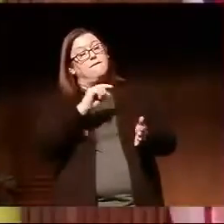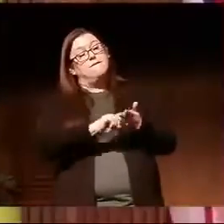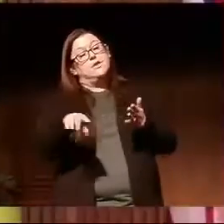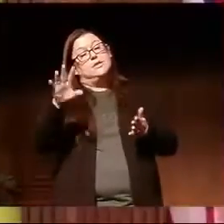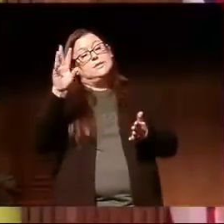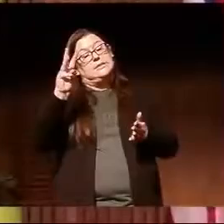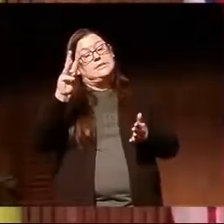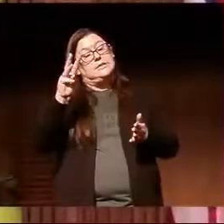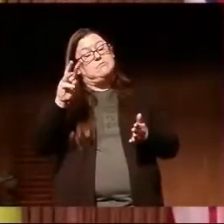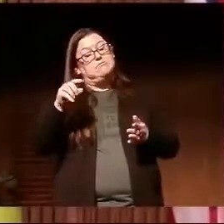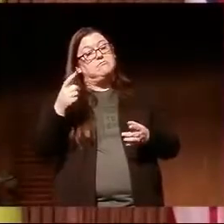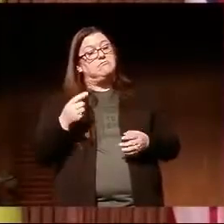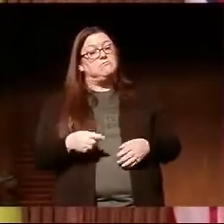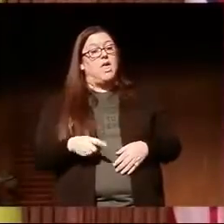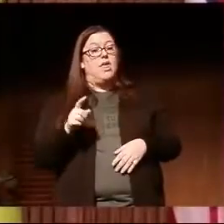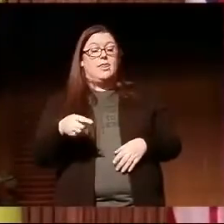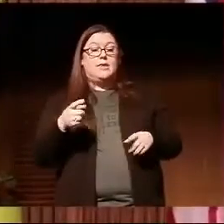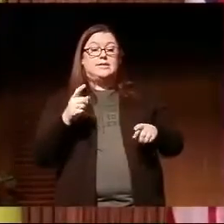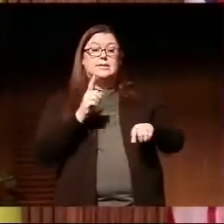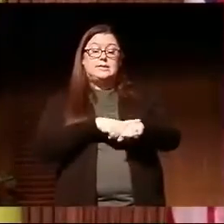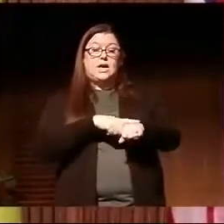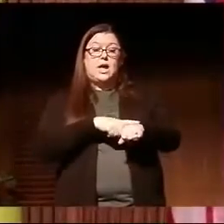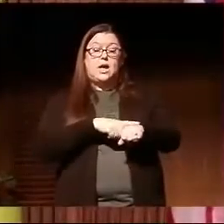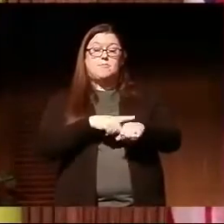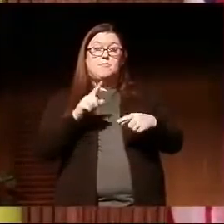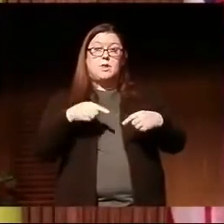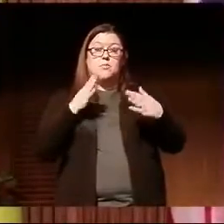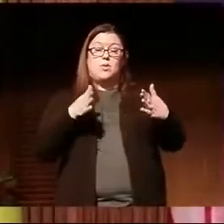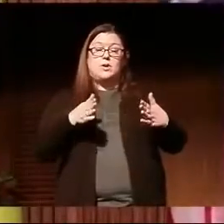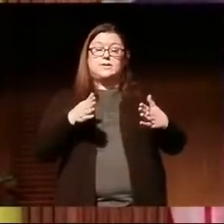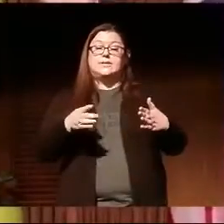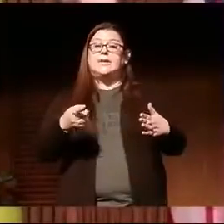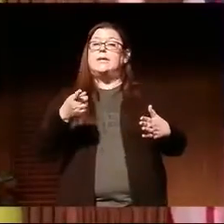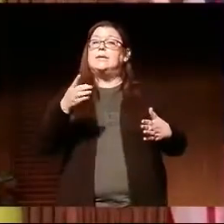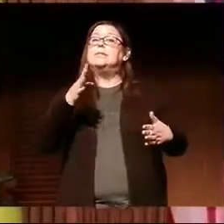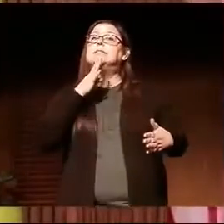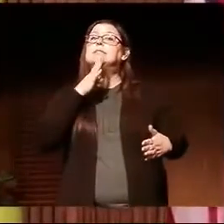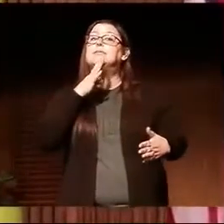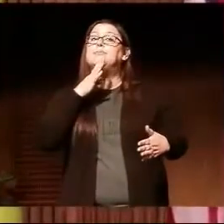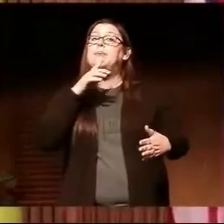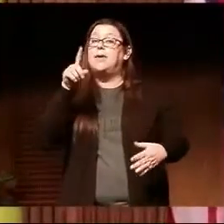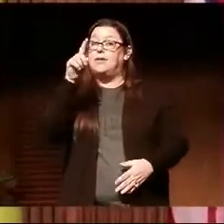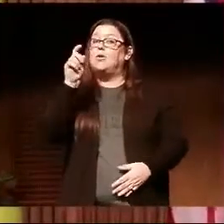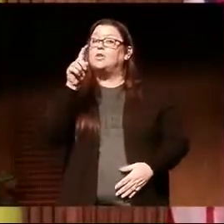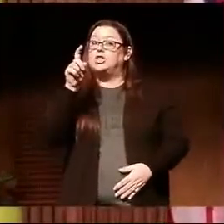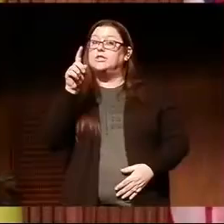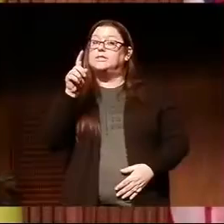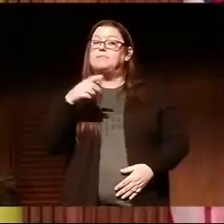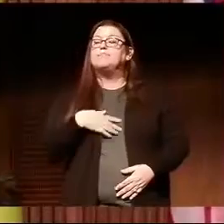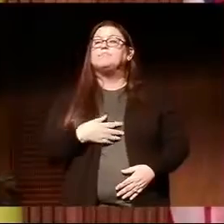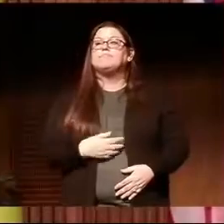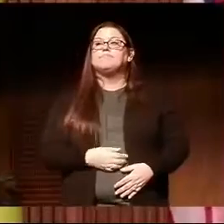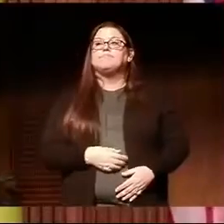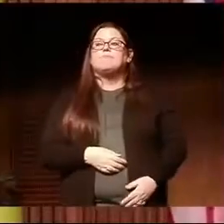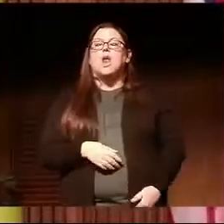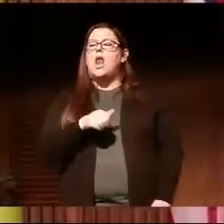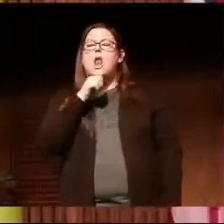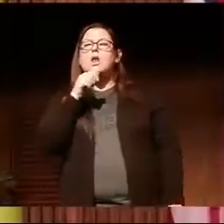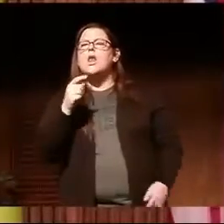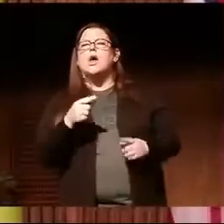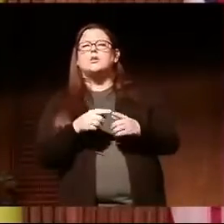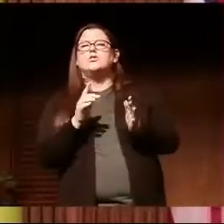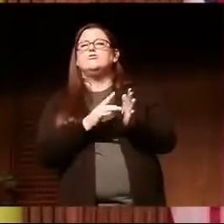opponents vocalize their questions. And it's not directed to Jesus, though. They question